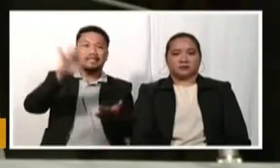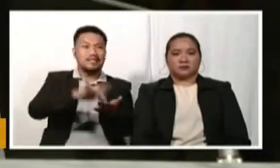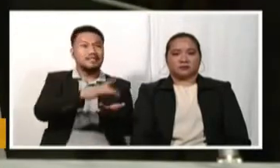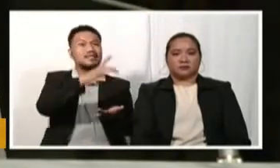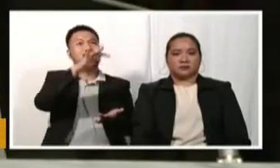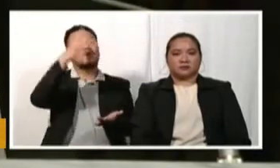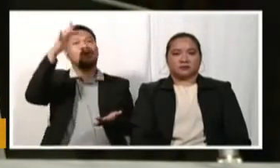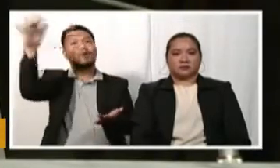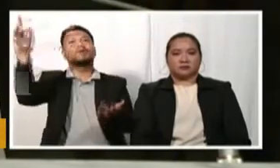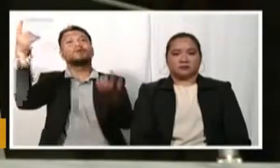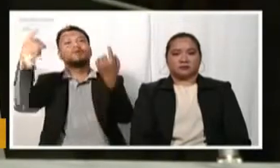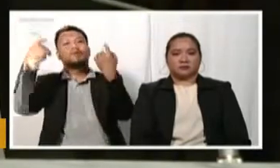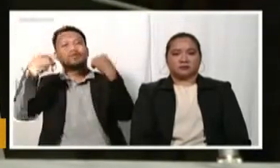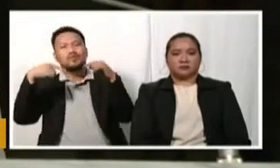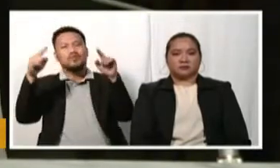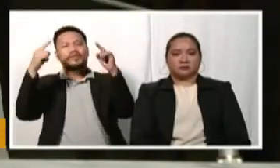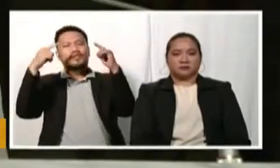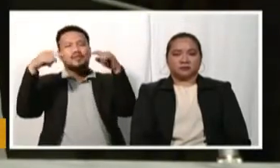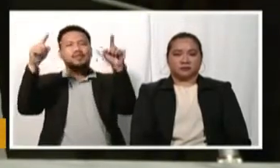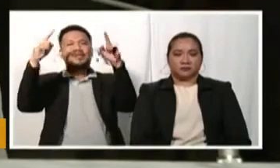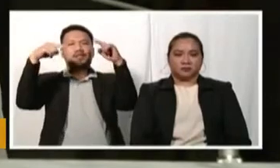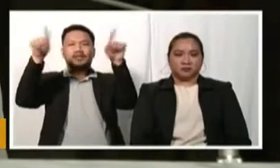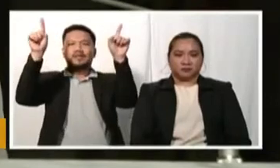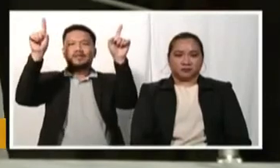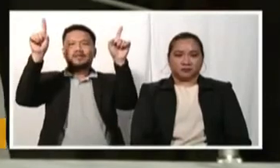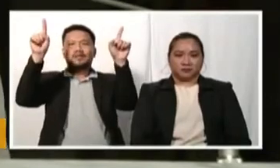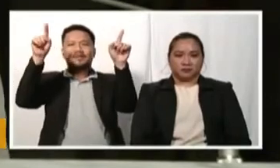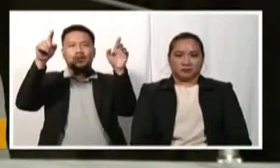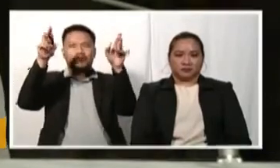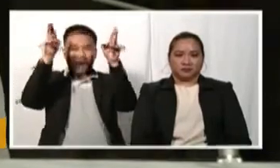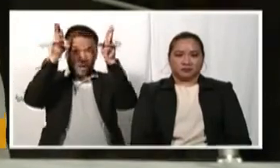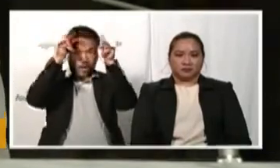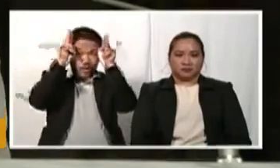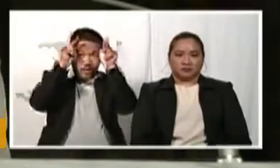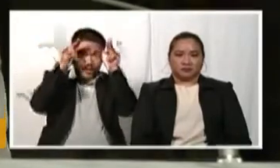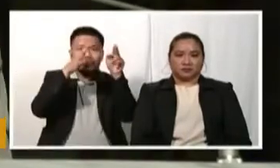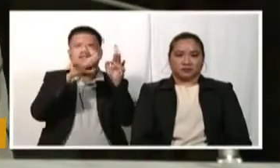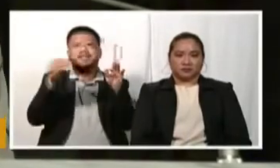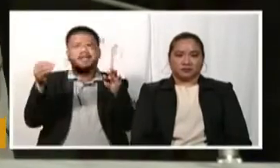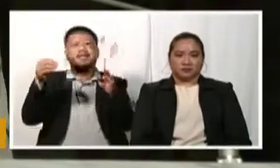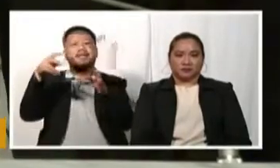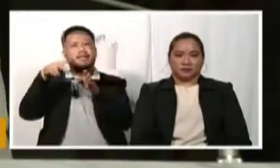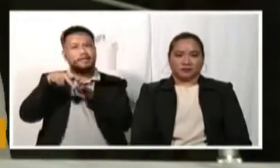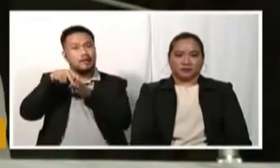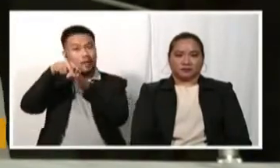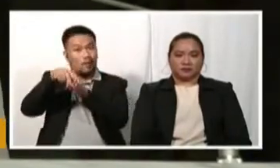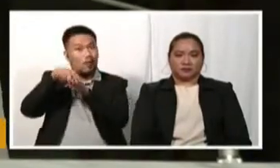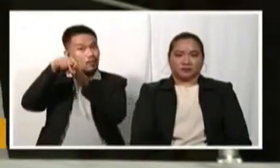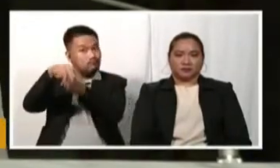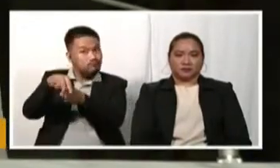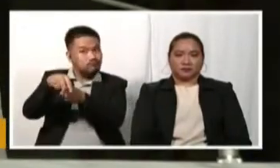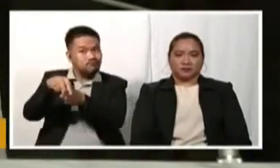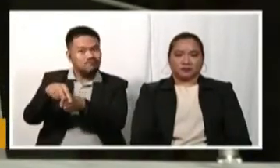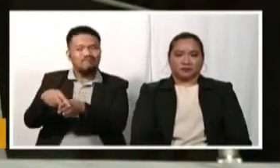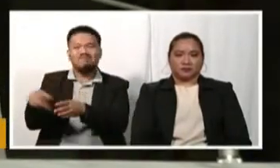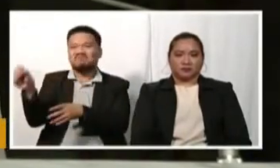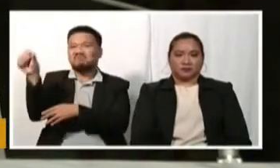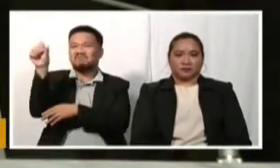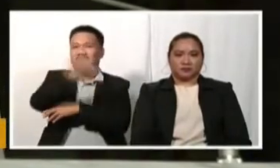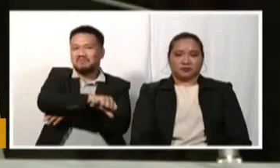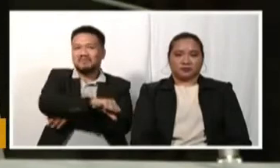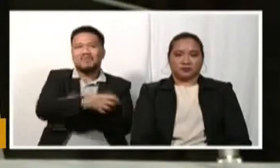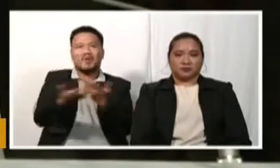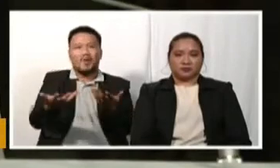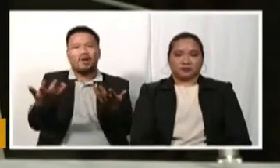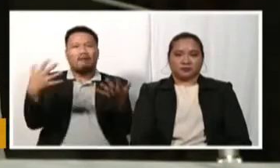gloriously triumphant. Horse and chariot he has cast into